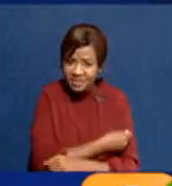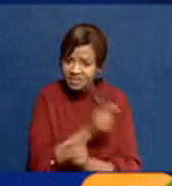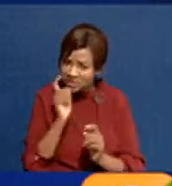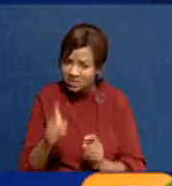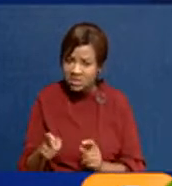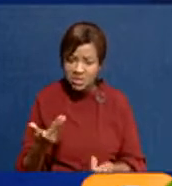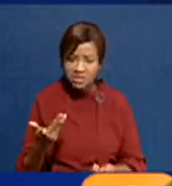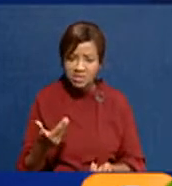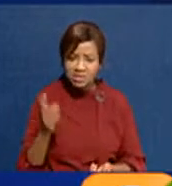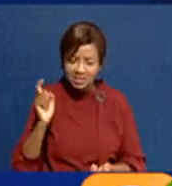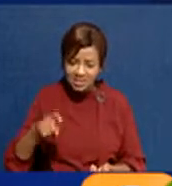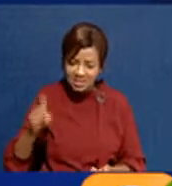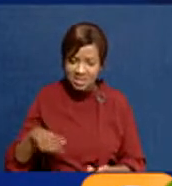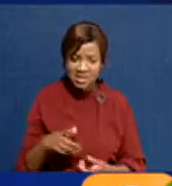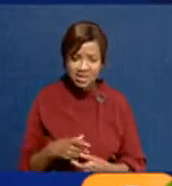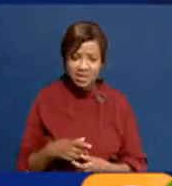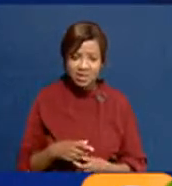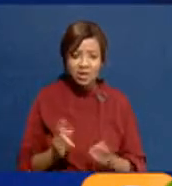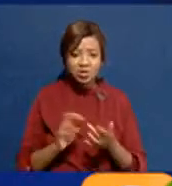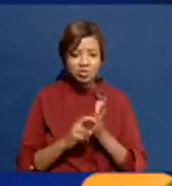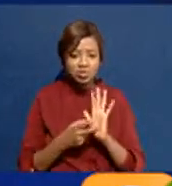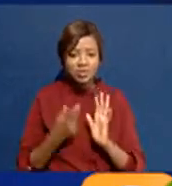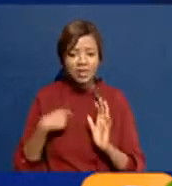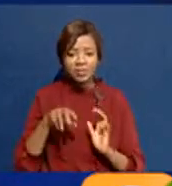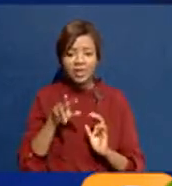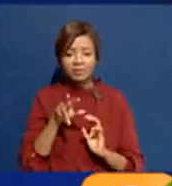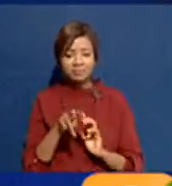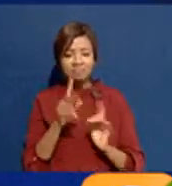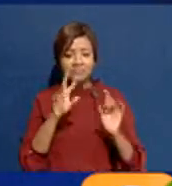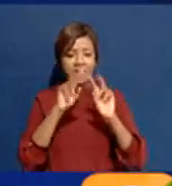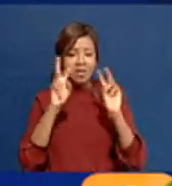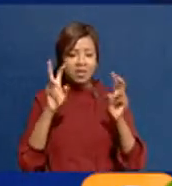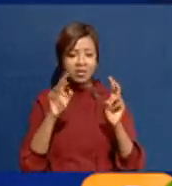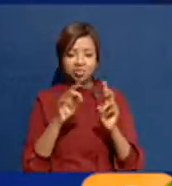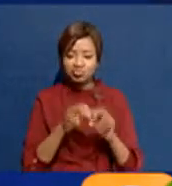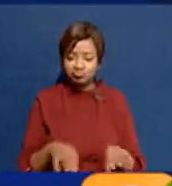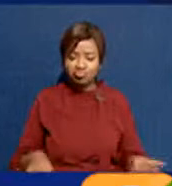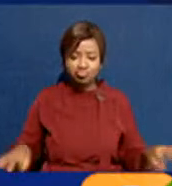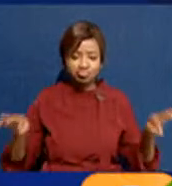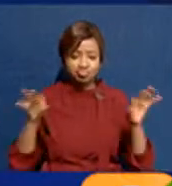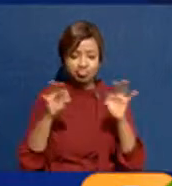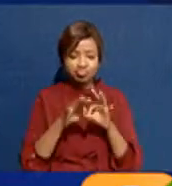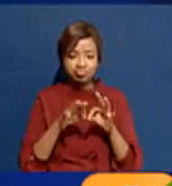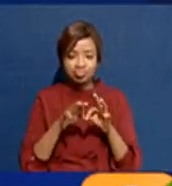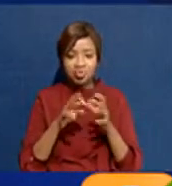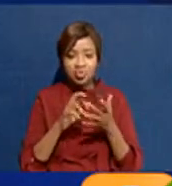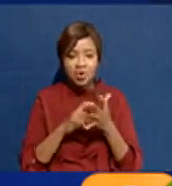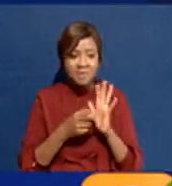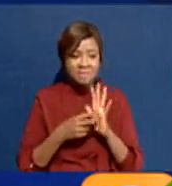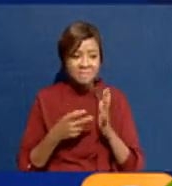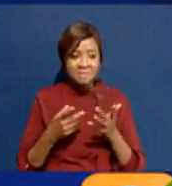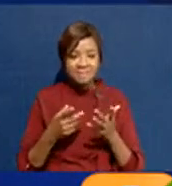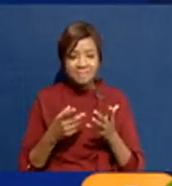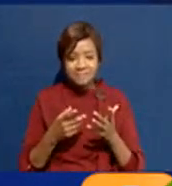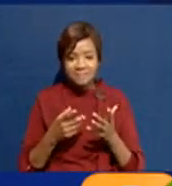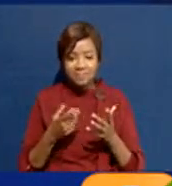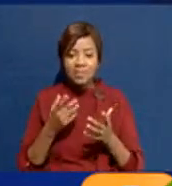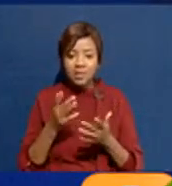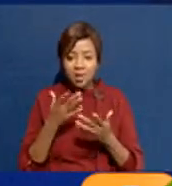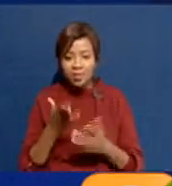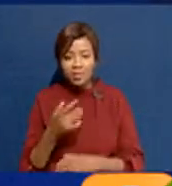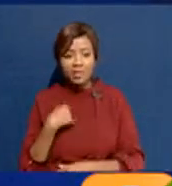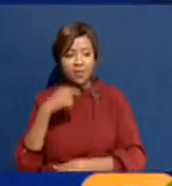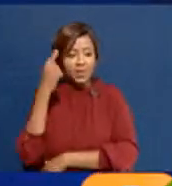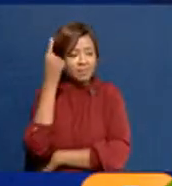is, we have to look at it from a holistic point of view. Do we have this, that is where government comes in,